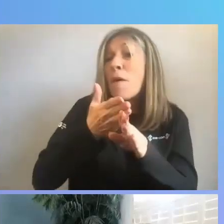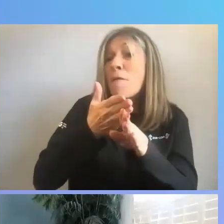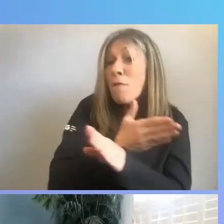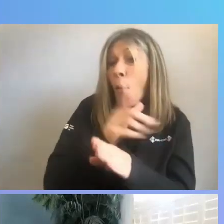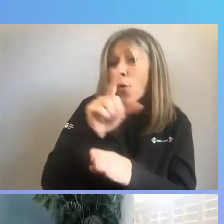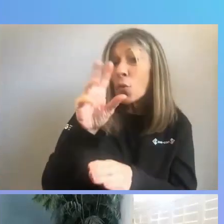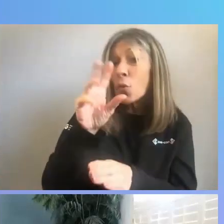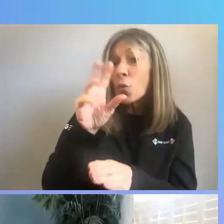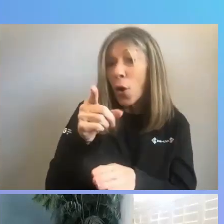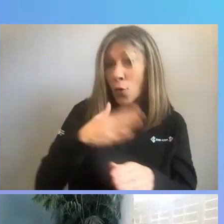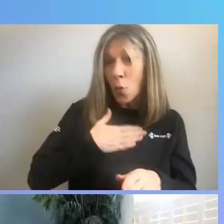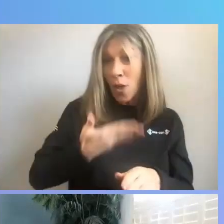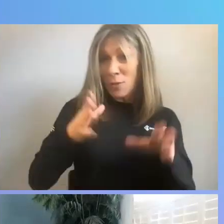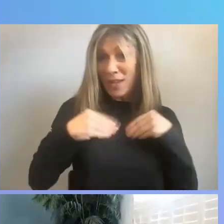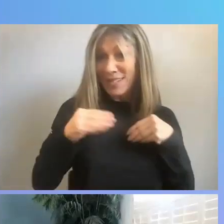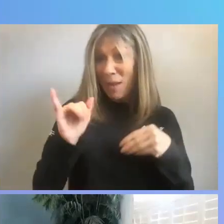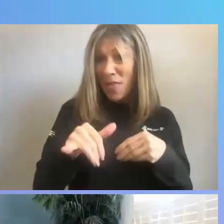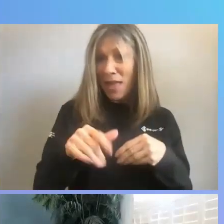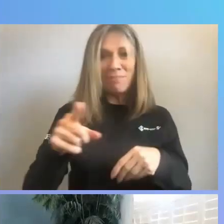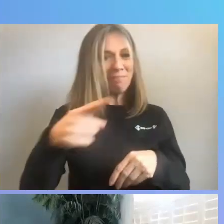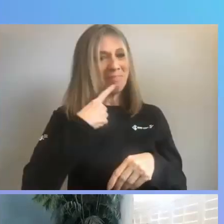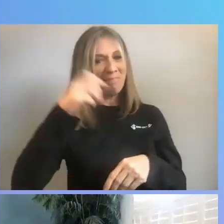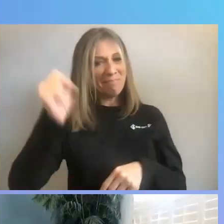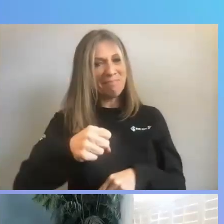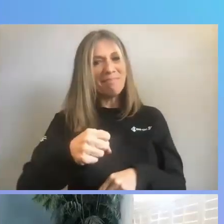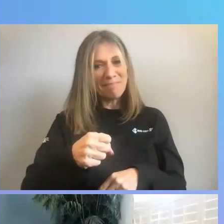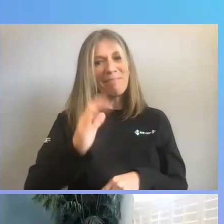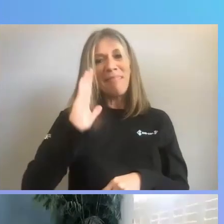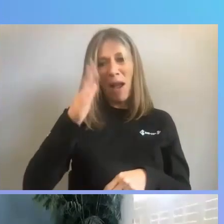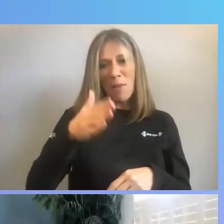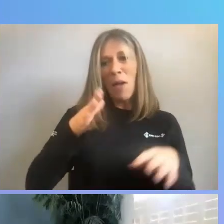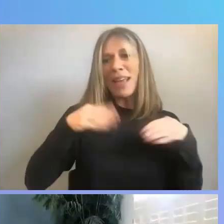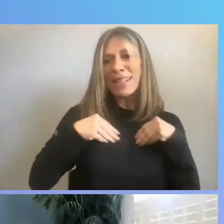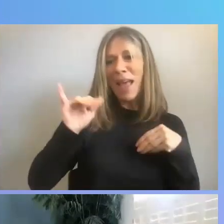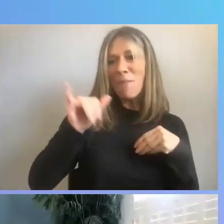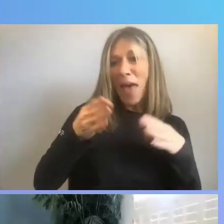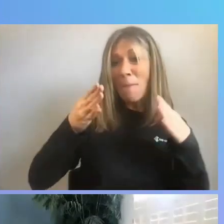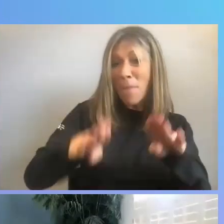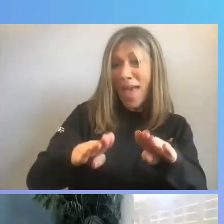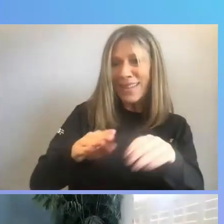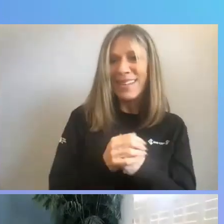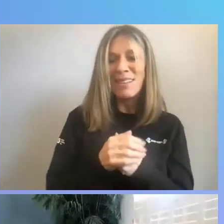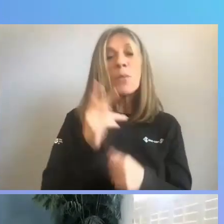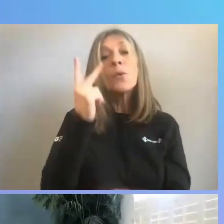my bet on that? Sure thing. Okay, I'll take that bet. We'll see who wins.